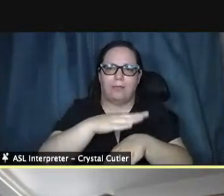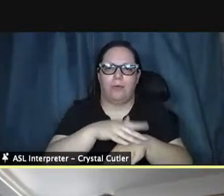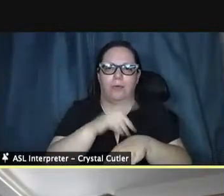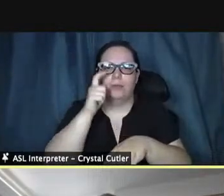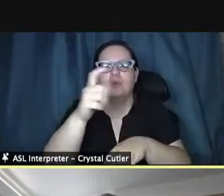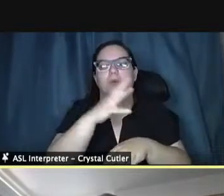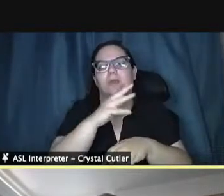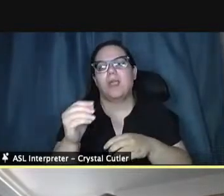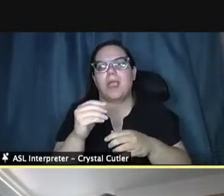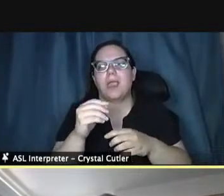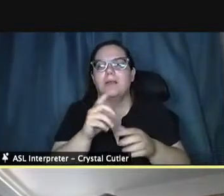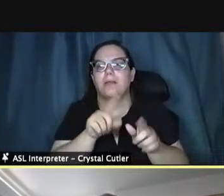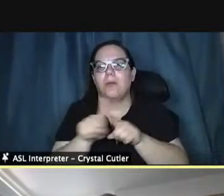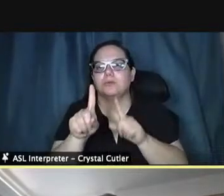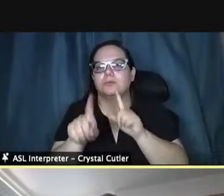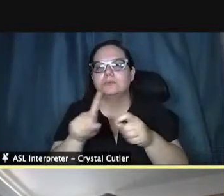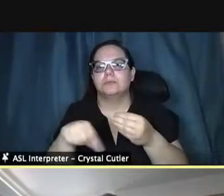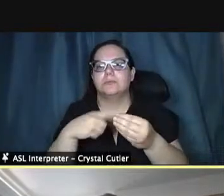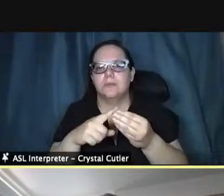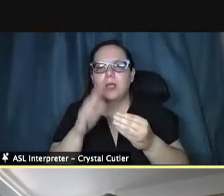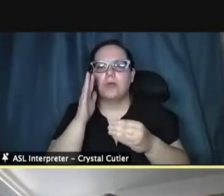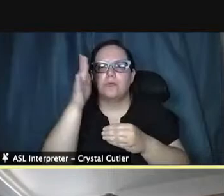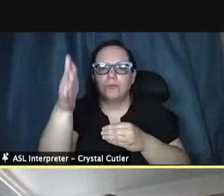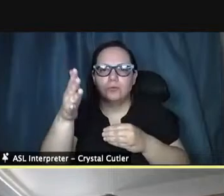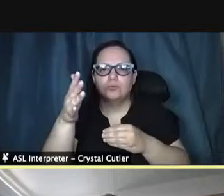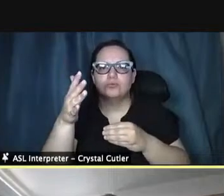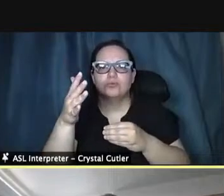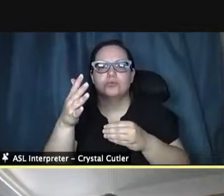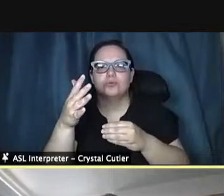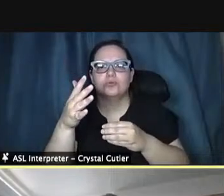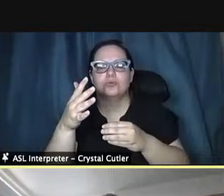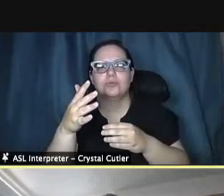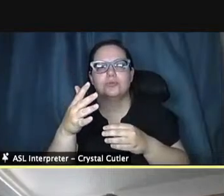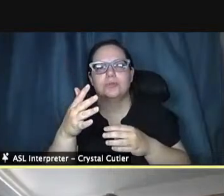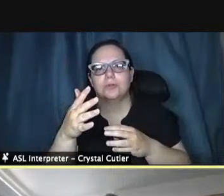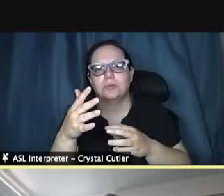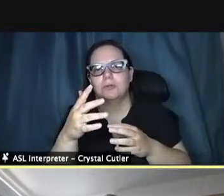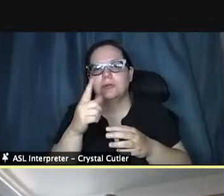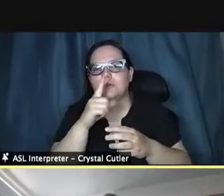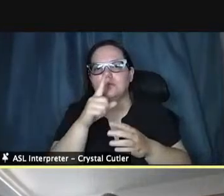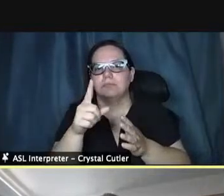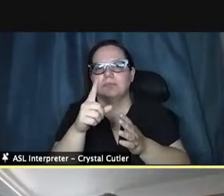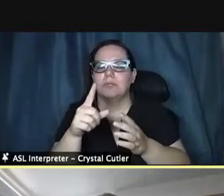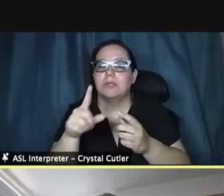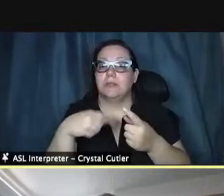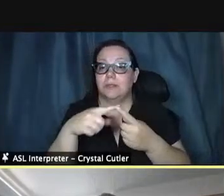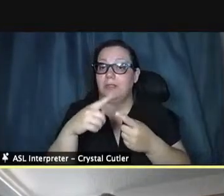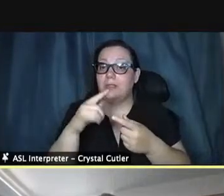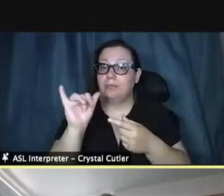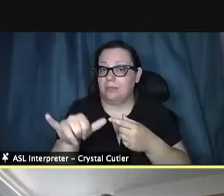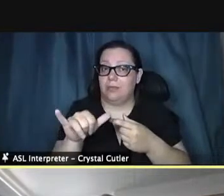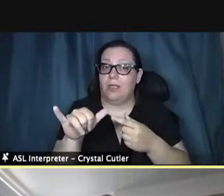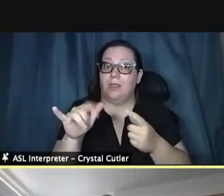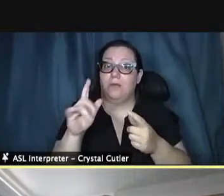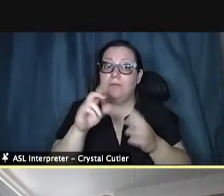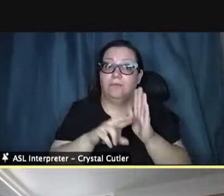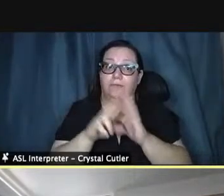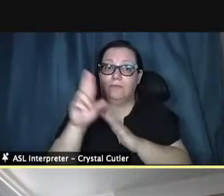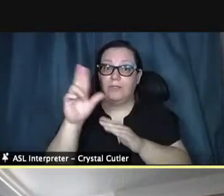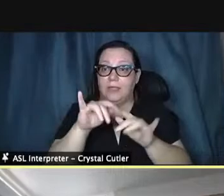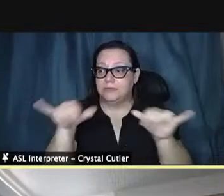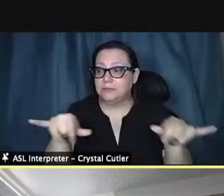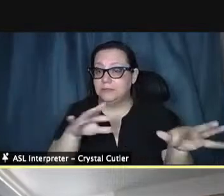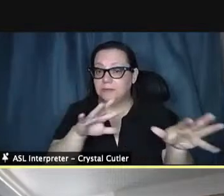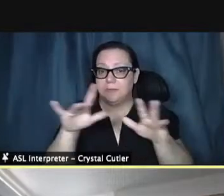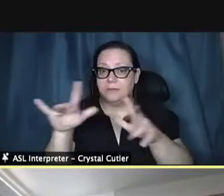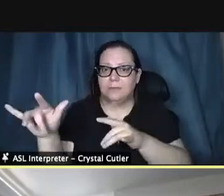cycle. We're on schedule, on track for an October 2022 delivery of our flight system, at which point we can start collecting data to support all of the